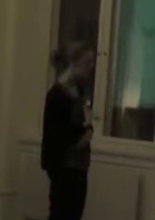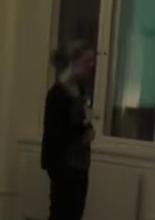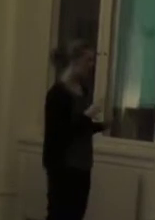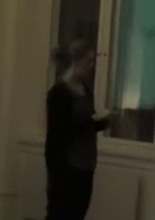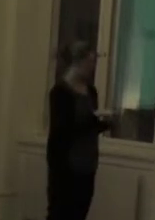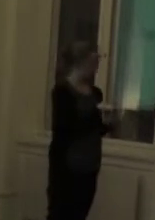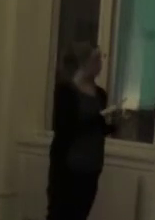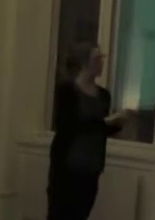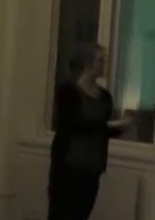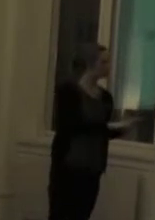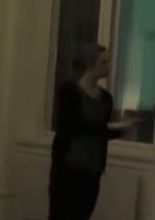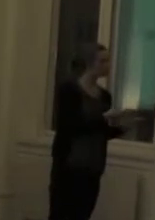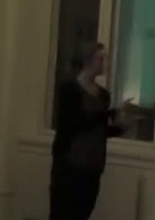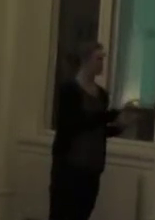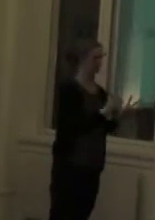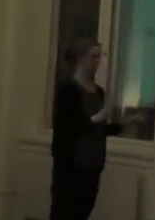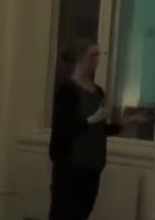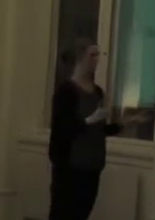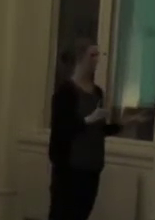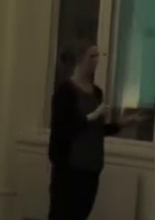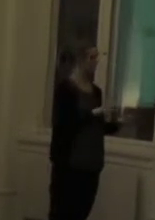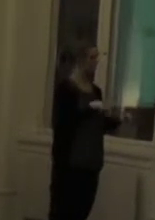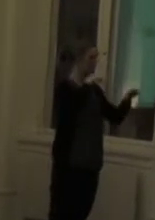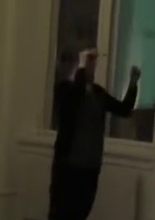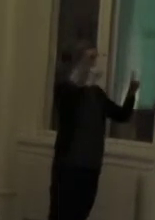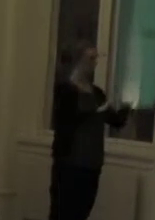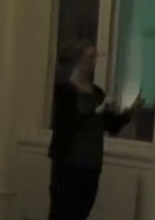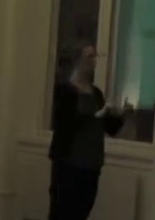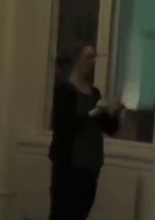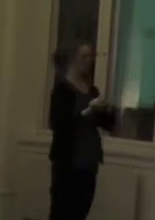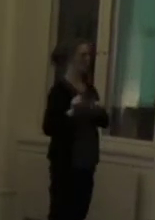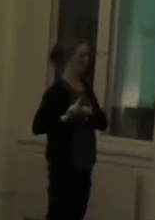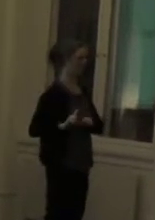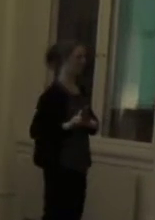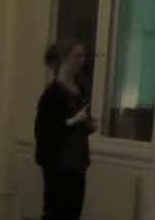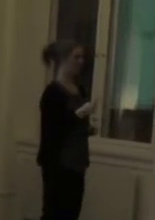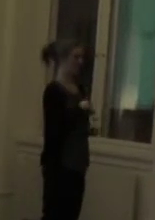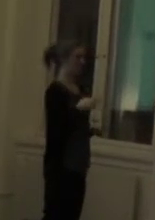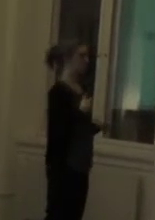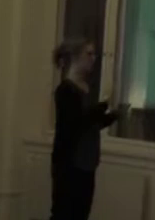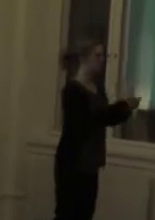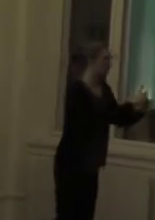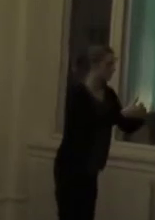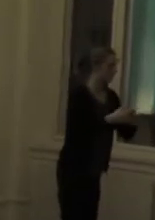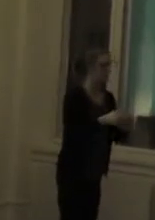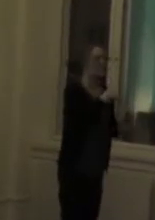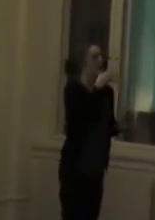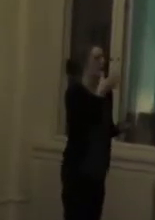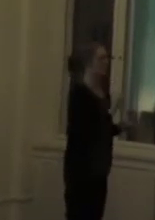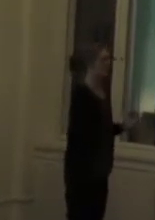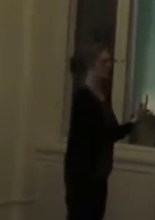My colleagues have the same thing. So we want to reach out to as many people as possible.